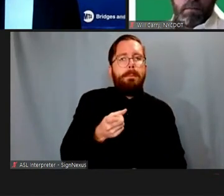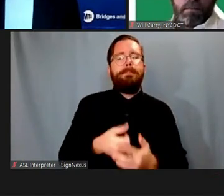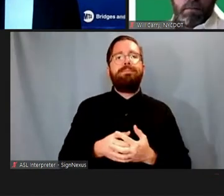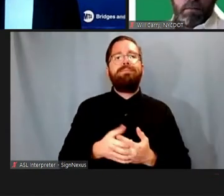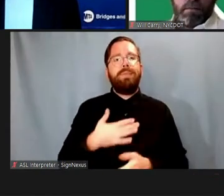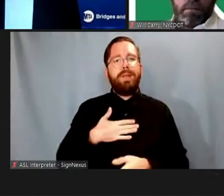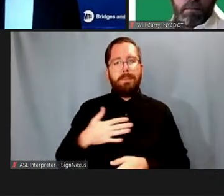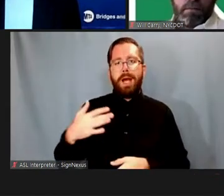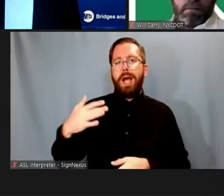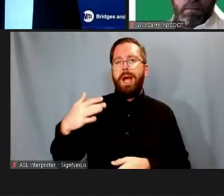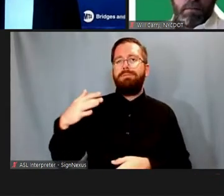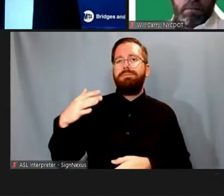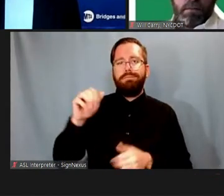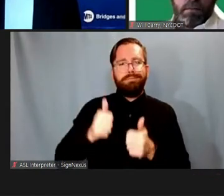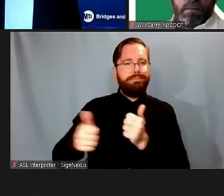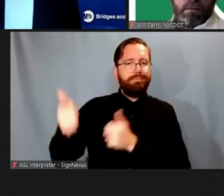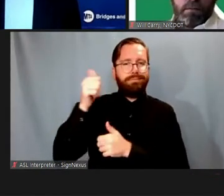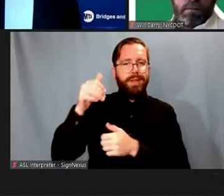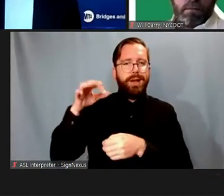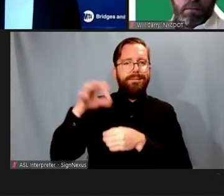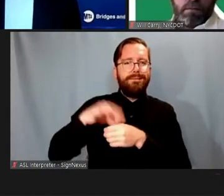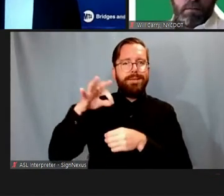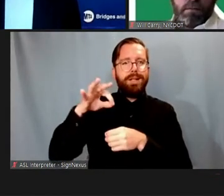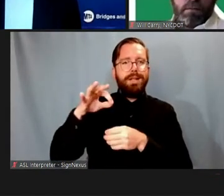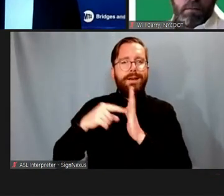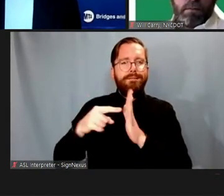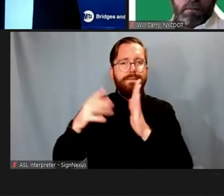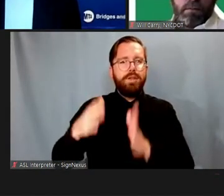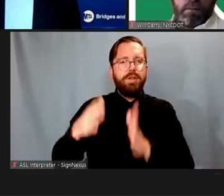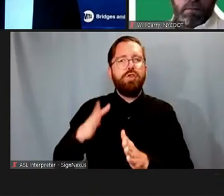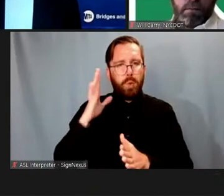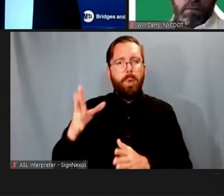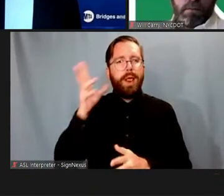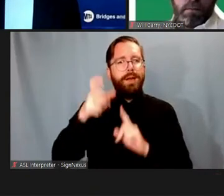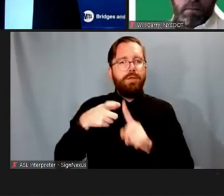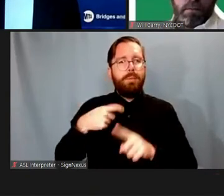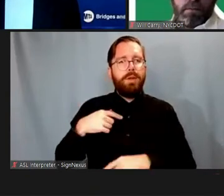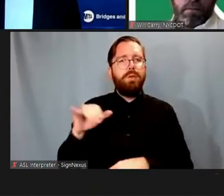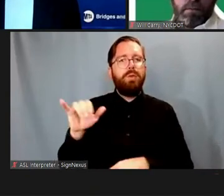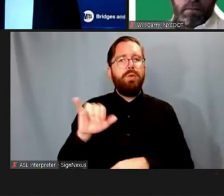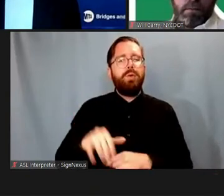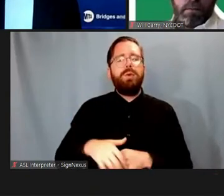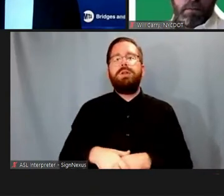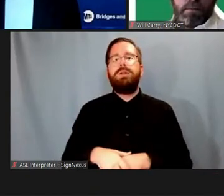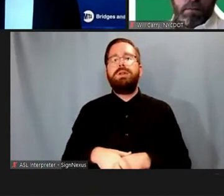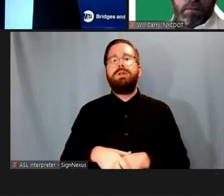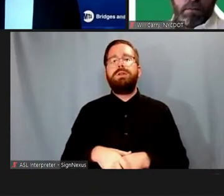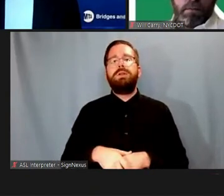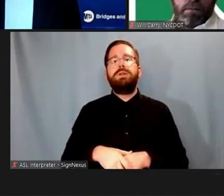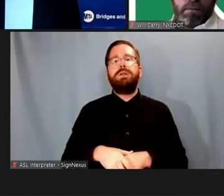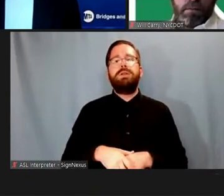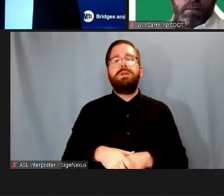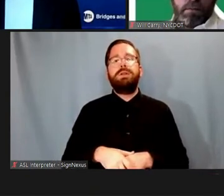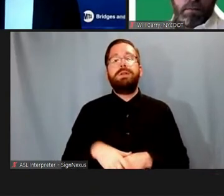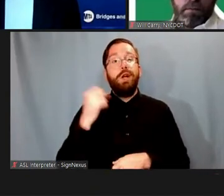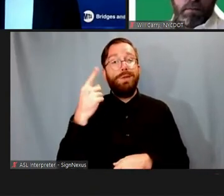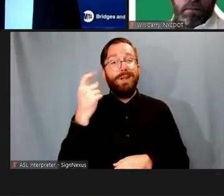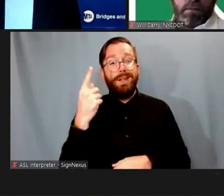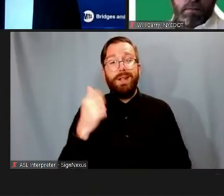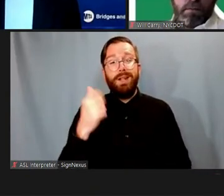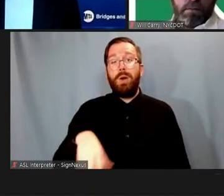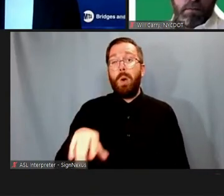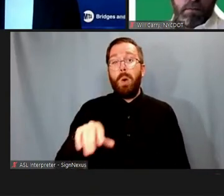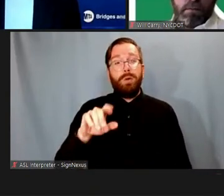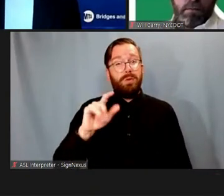hearing from me as well i have the benefit of going almost last of the 67 people who spoke only 24 16 people were only